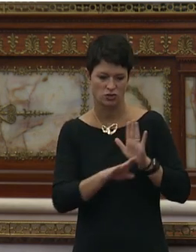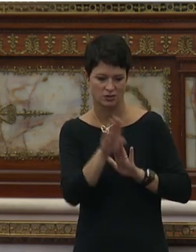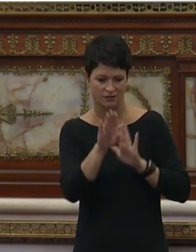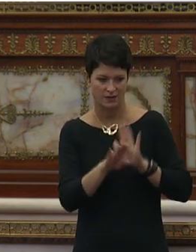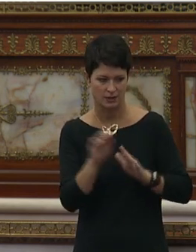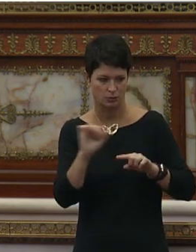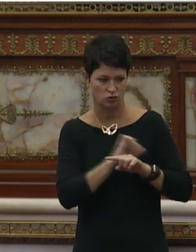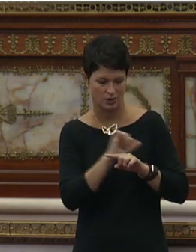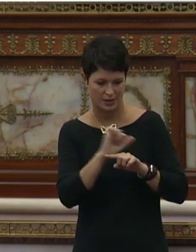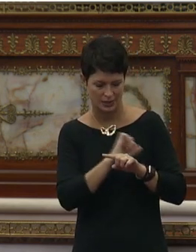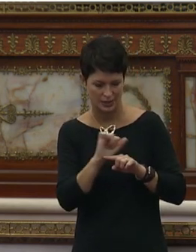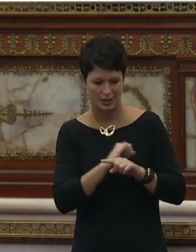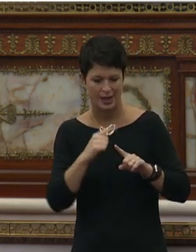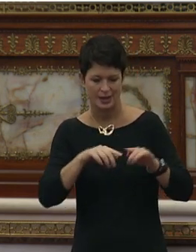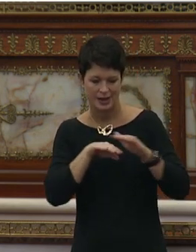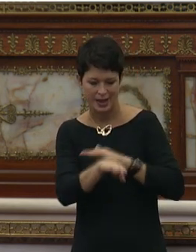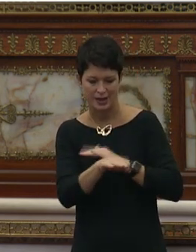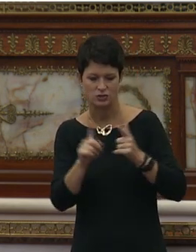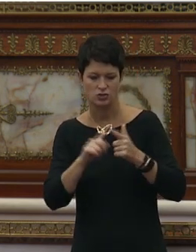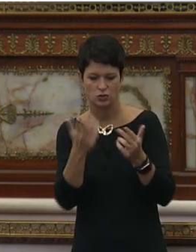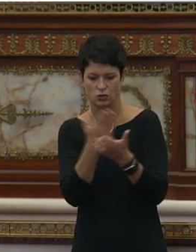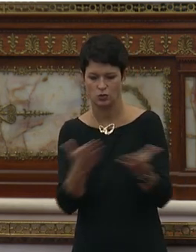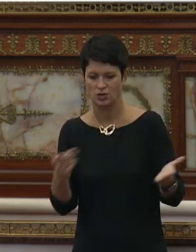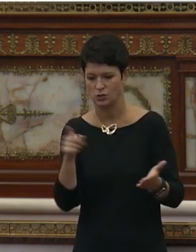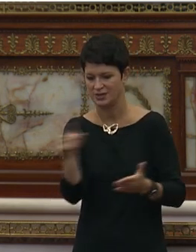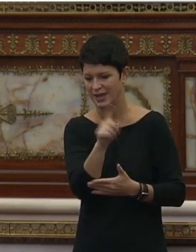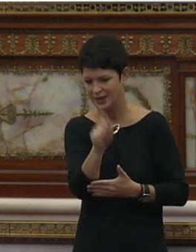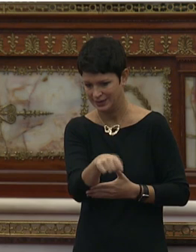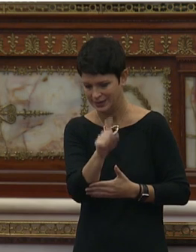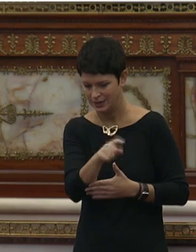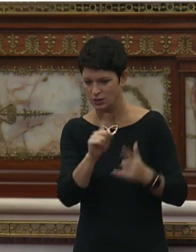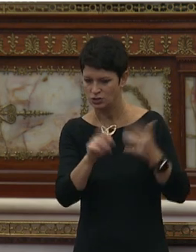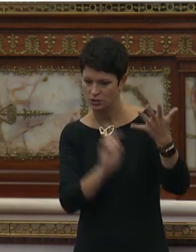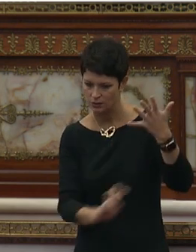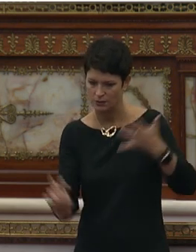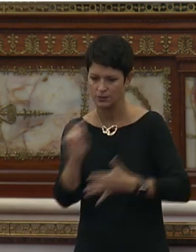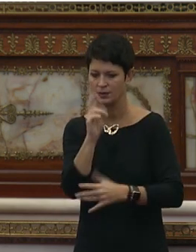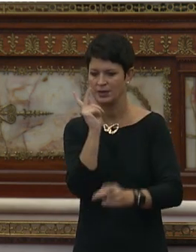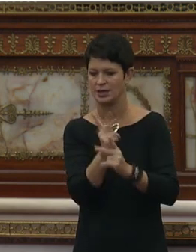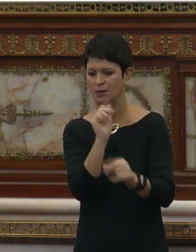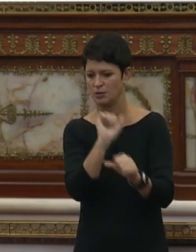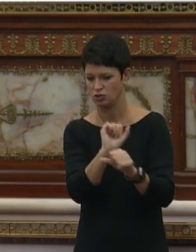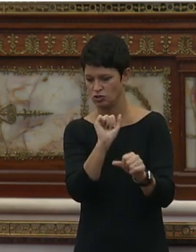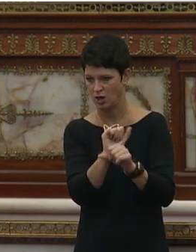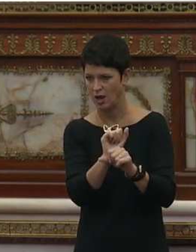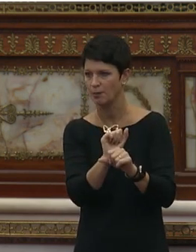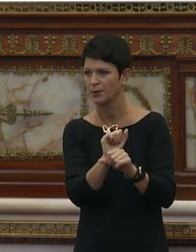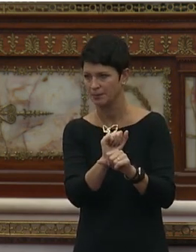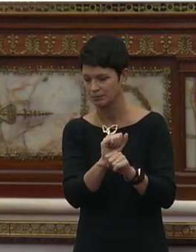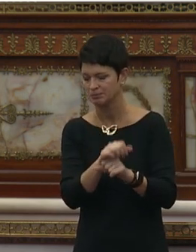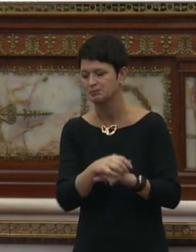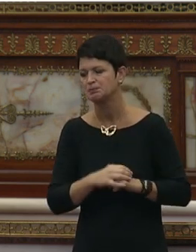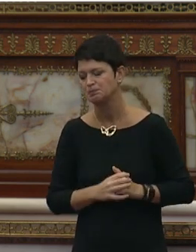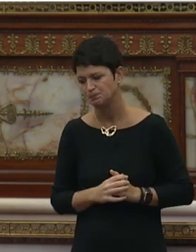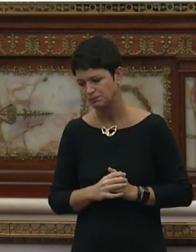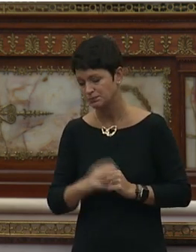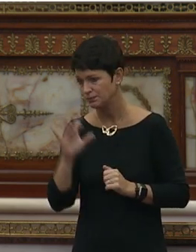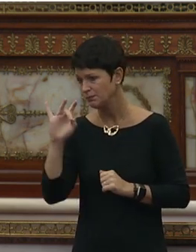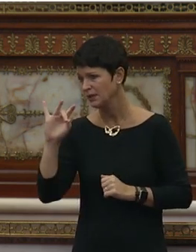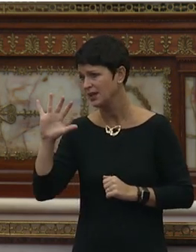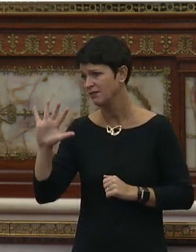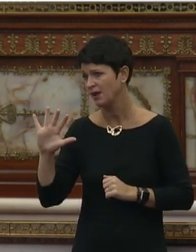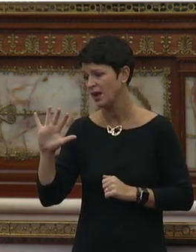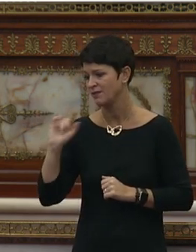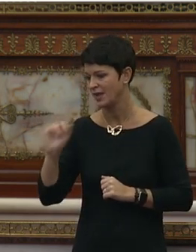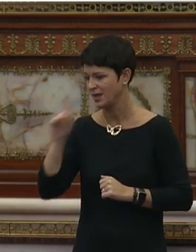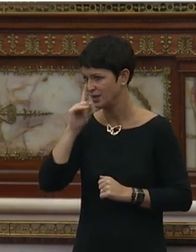development training and access to the resources they need to maintain employment and grow professionally. 85, and